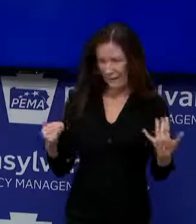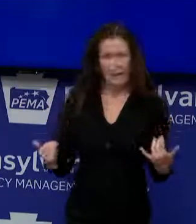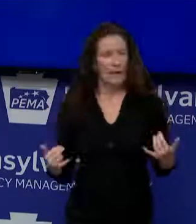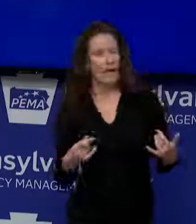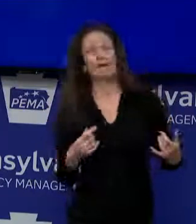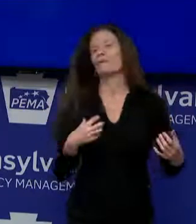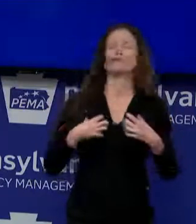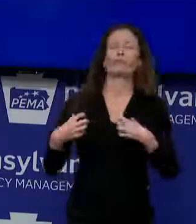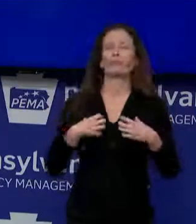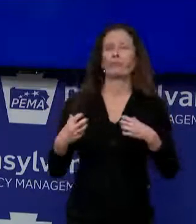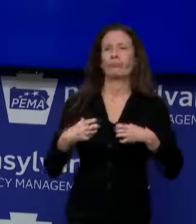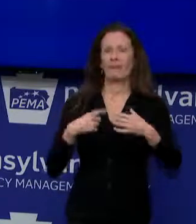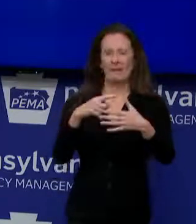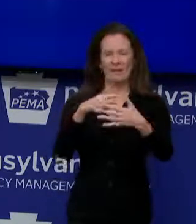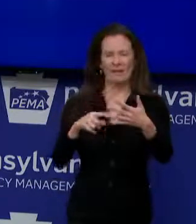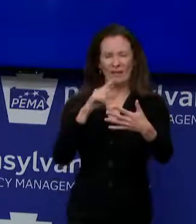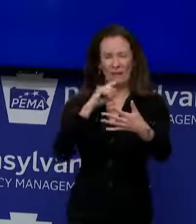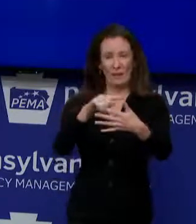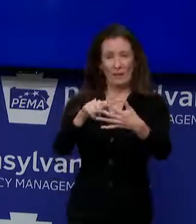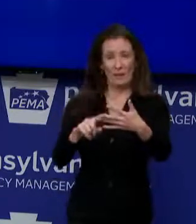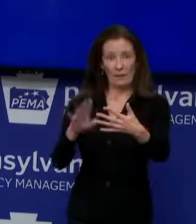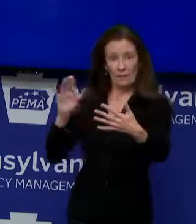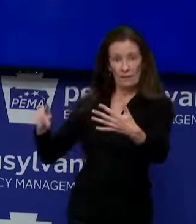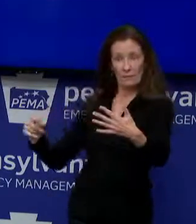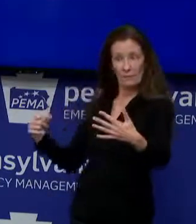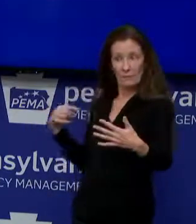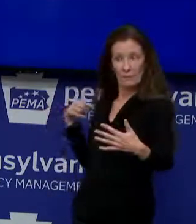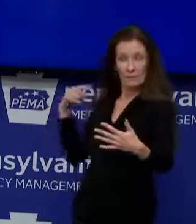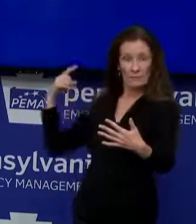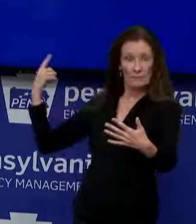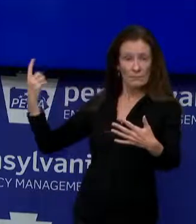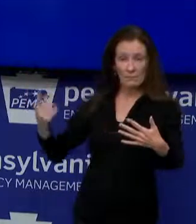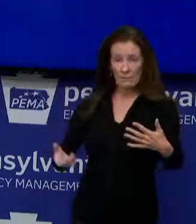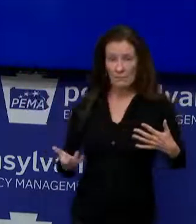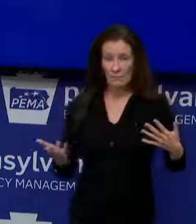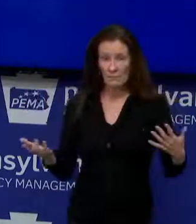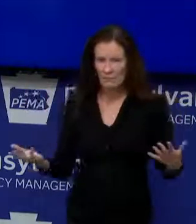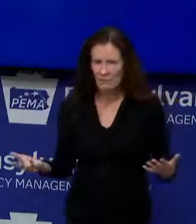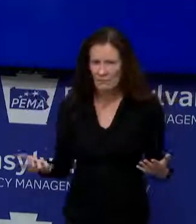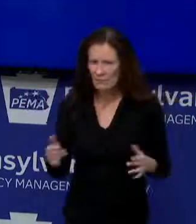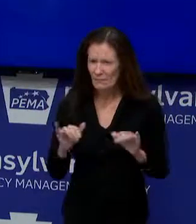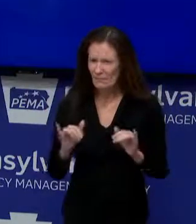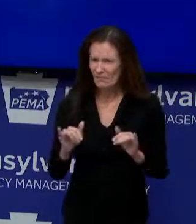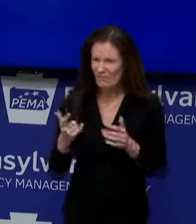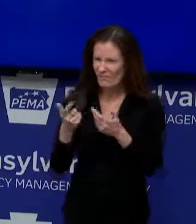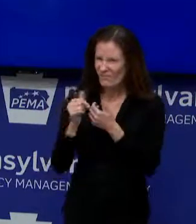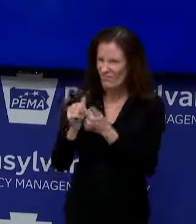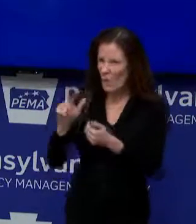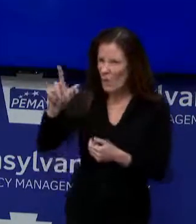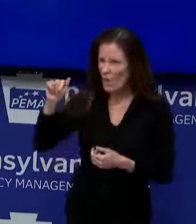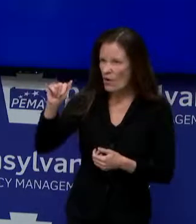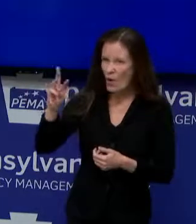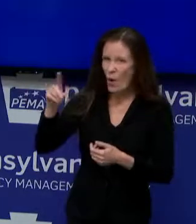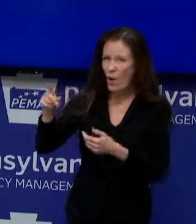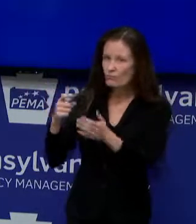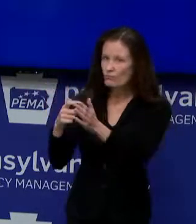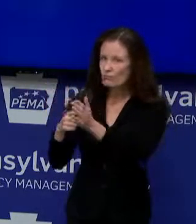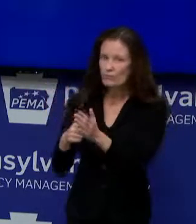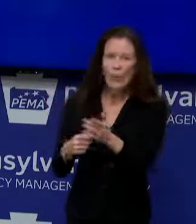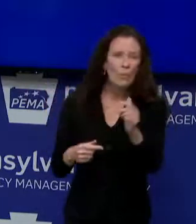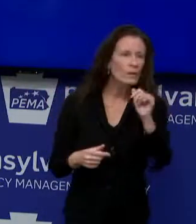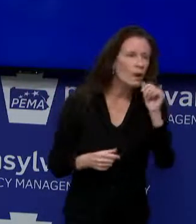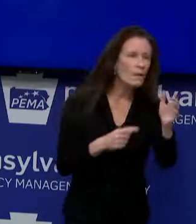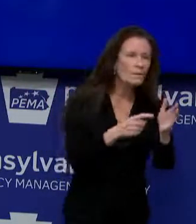that the counties understand what the statute requires and doesn't require, and that the voters can understand what requires and